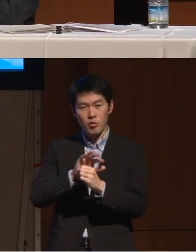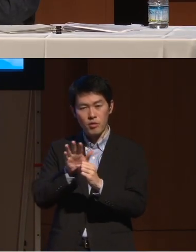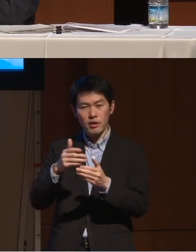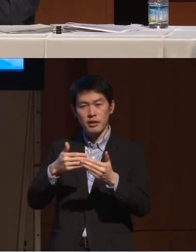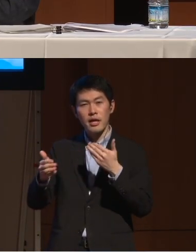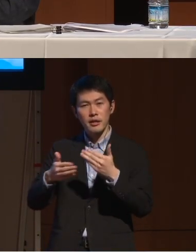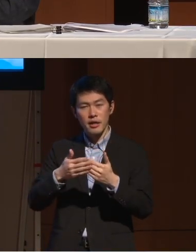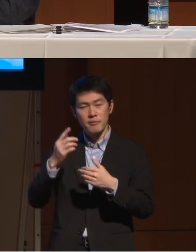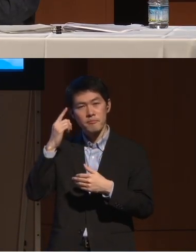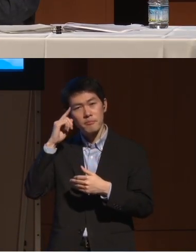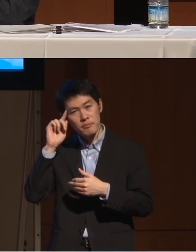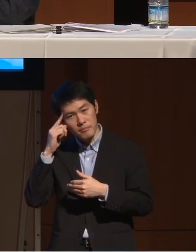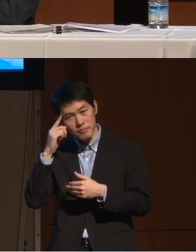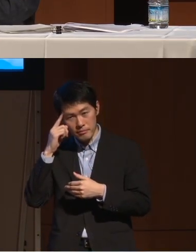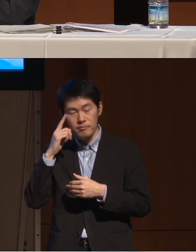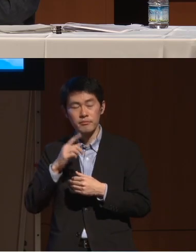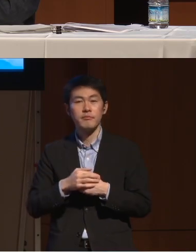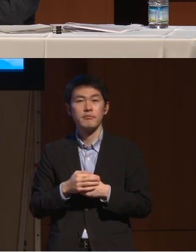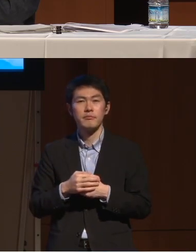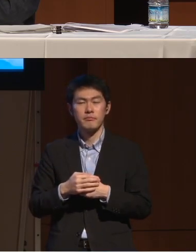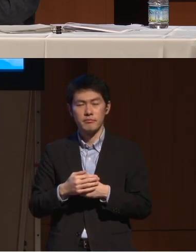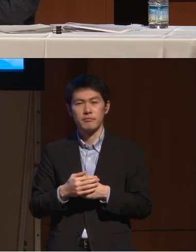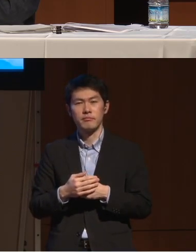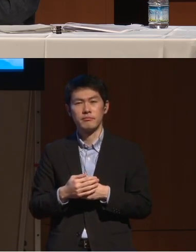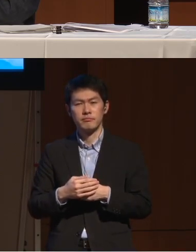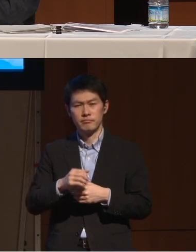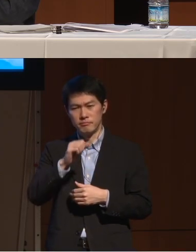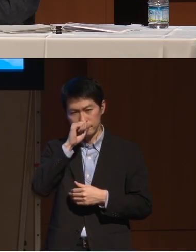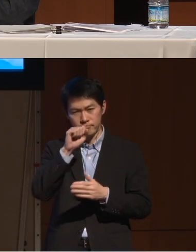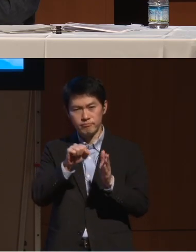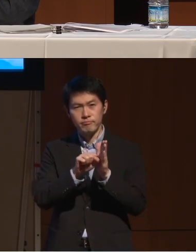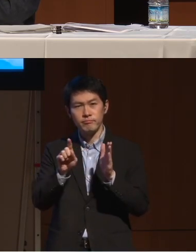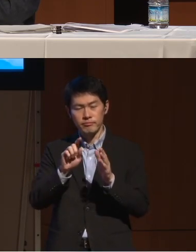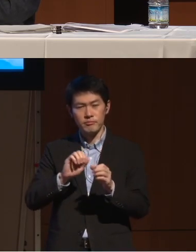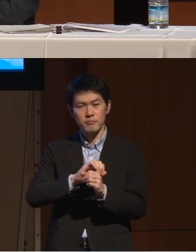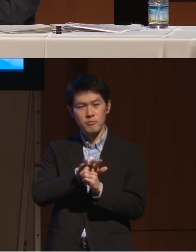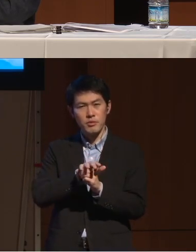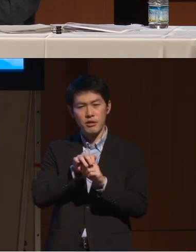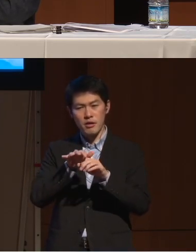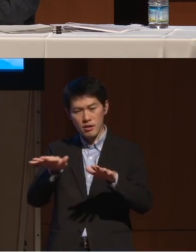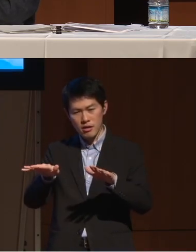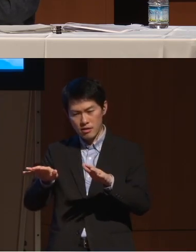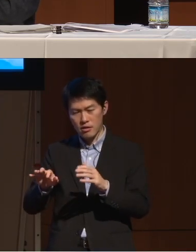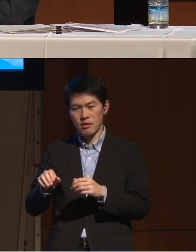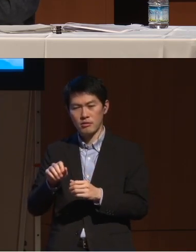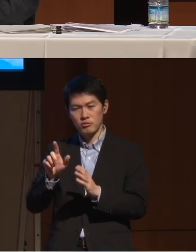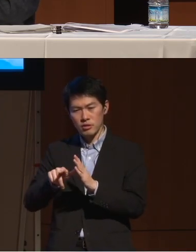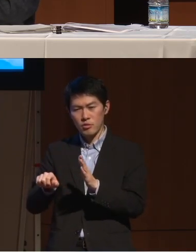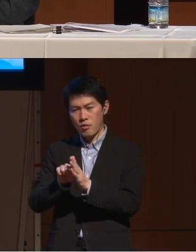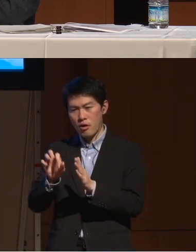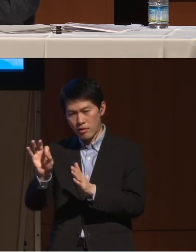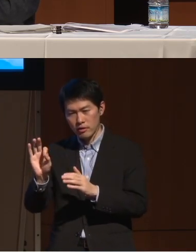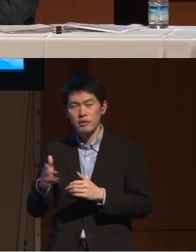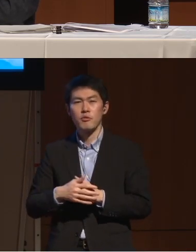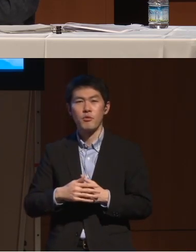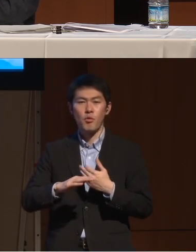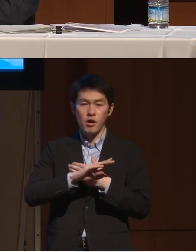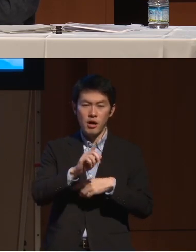that worked very, very well during COVID was the collaboration in the scientific community across